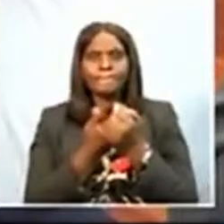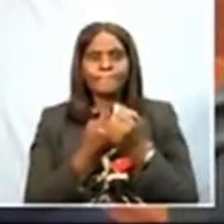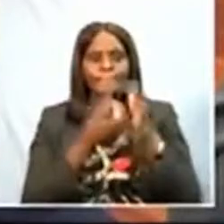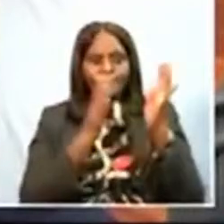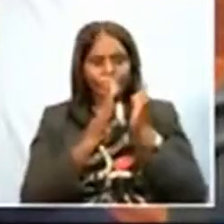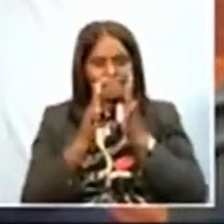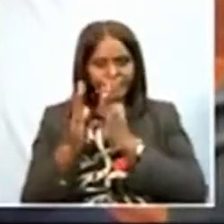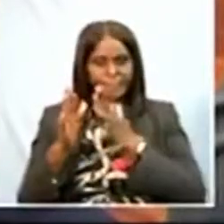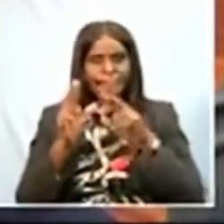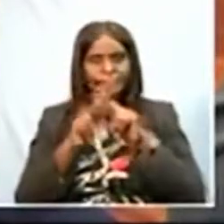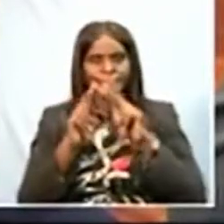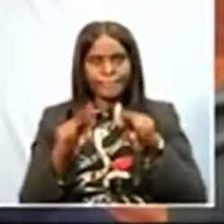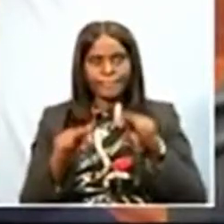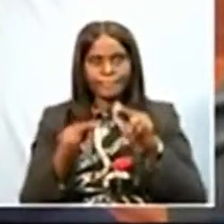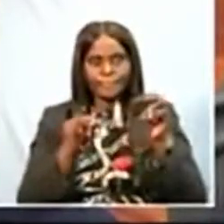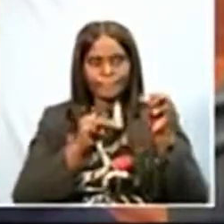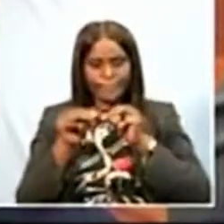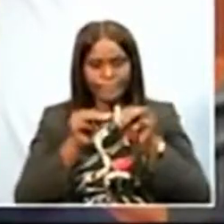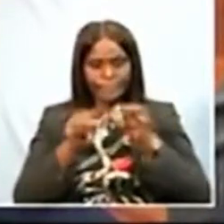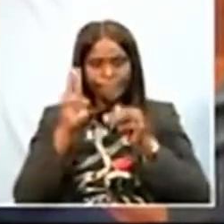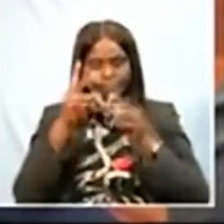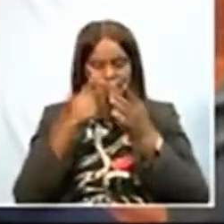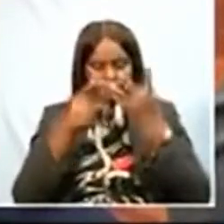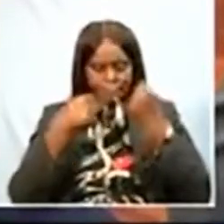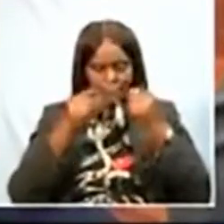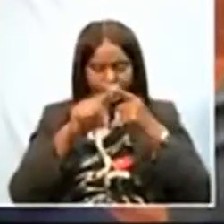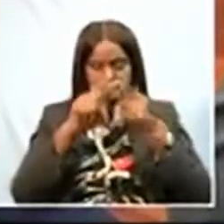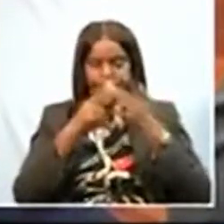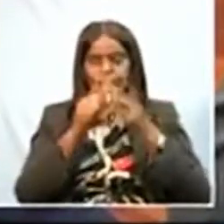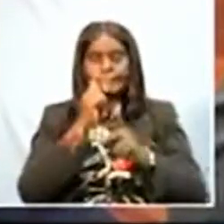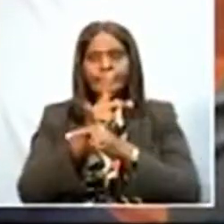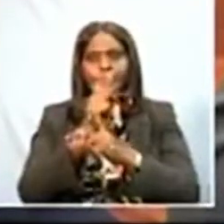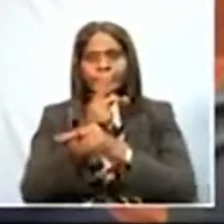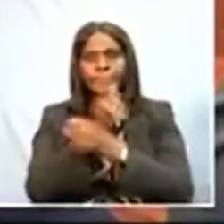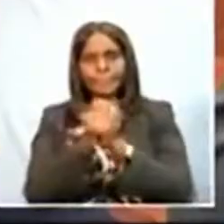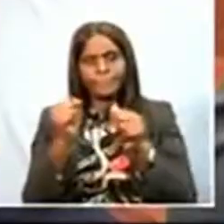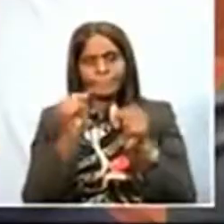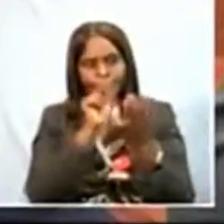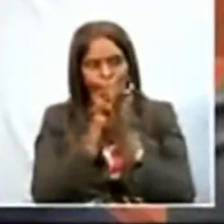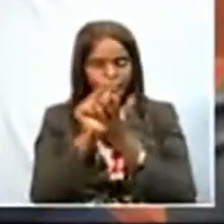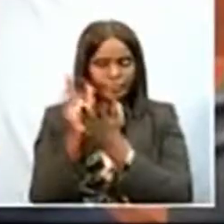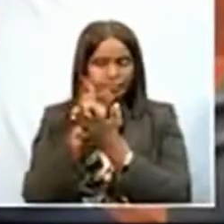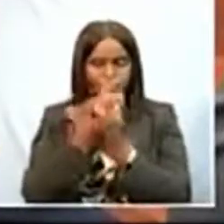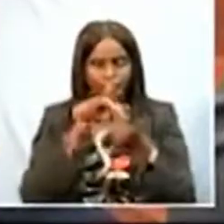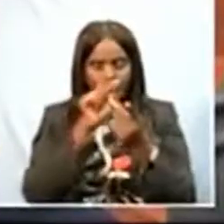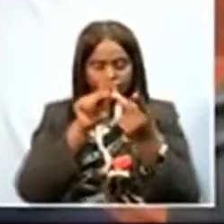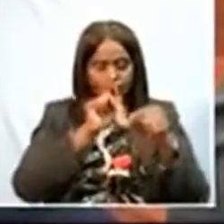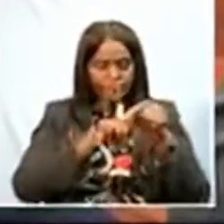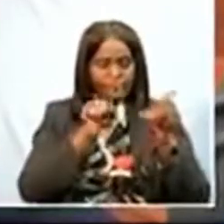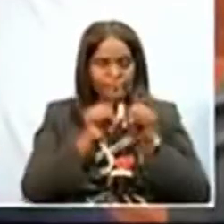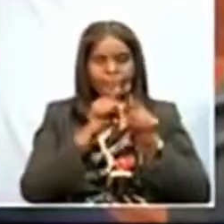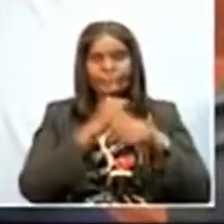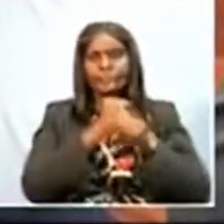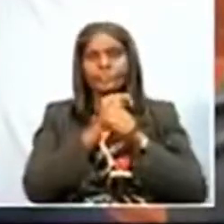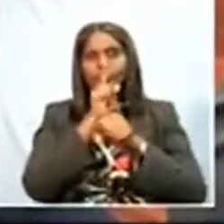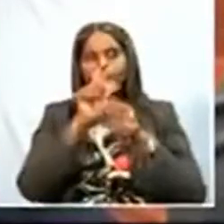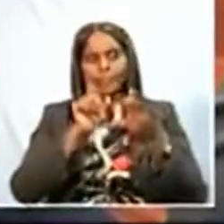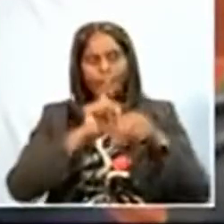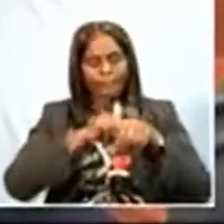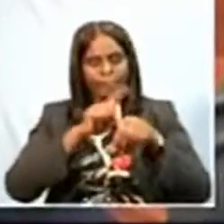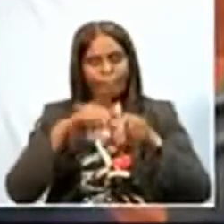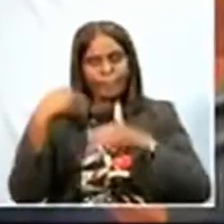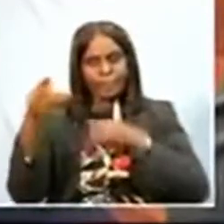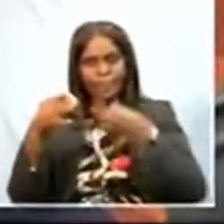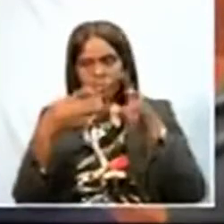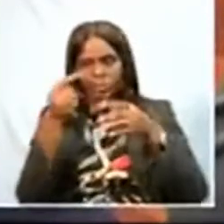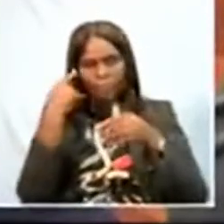Remedial measures, Chair. Management will endeavor to secure approvals on time and ensure timely